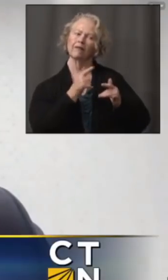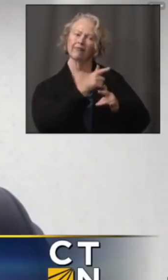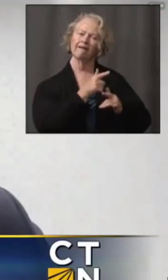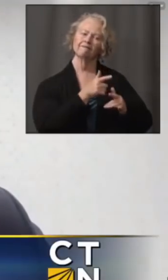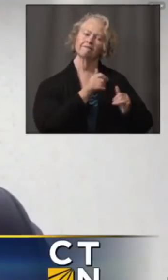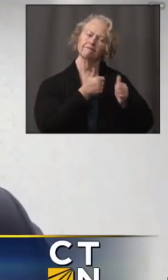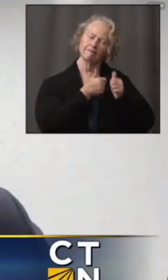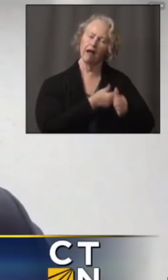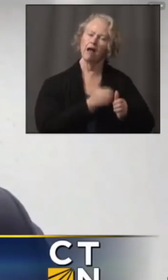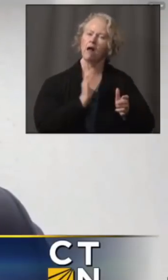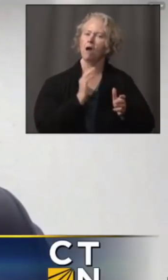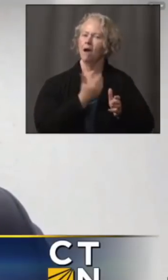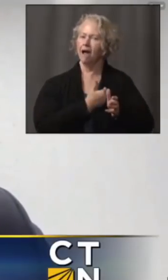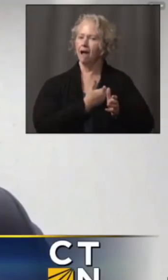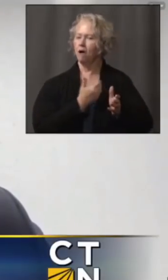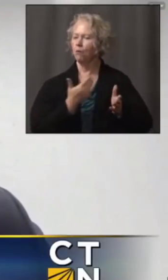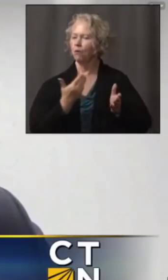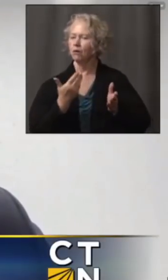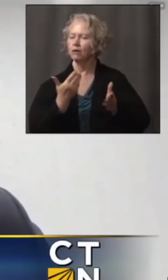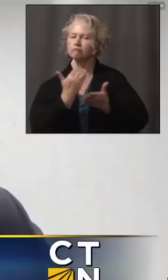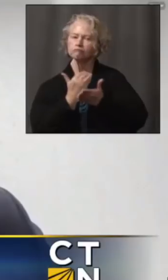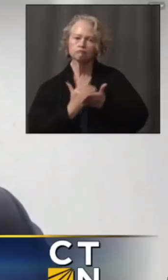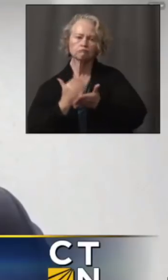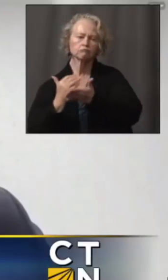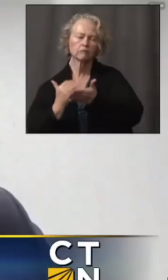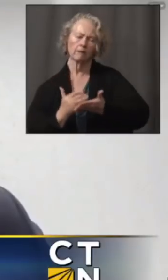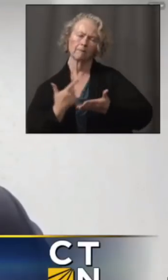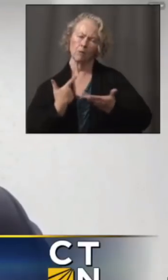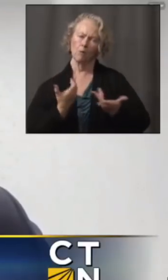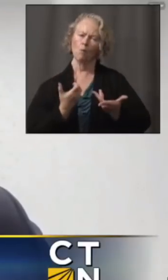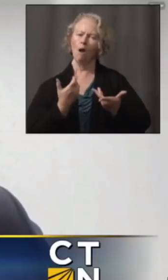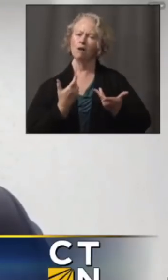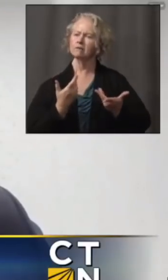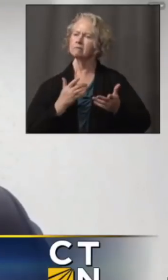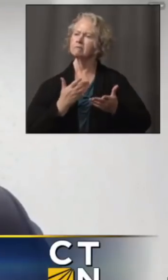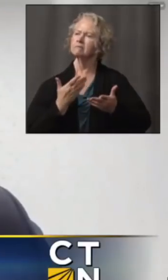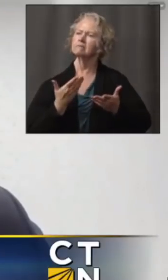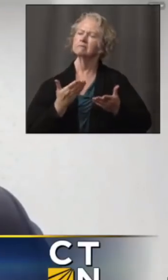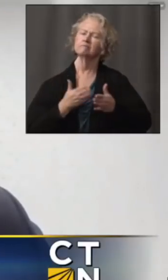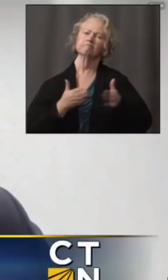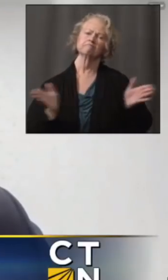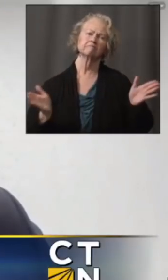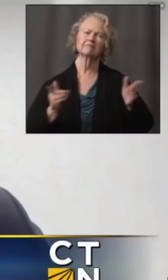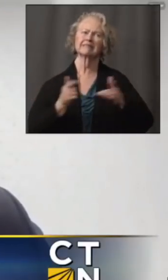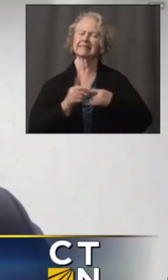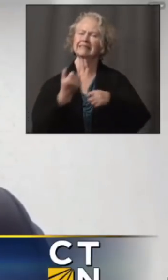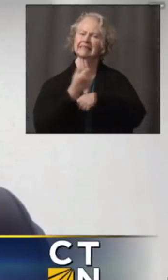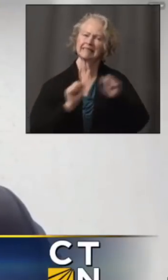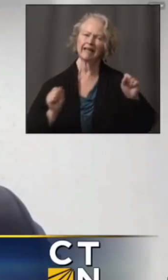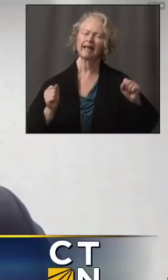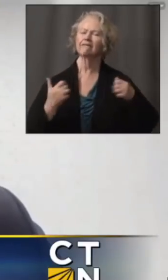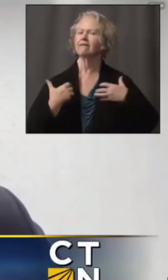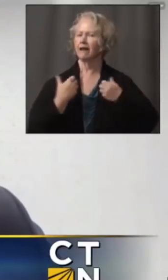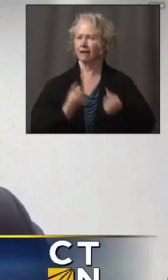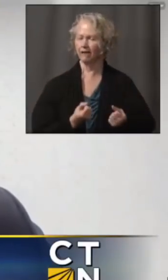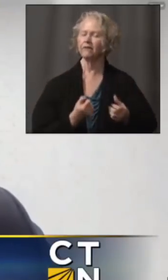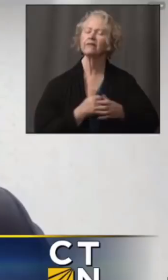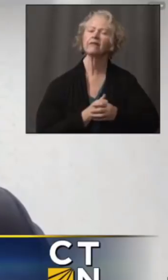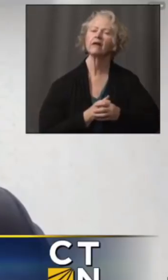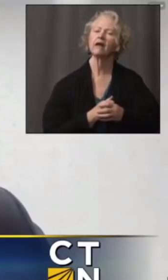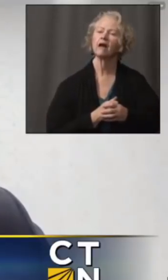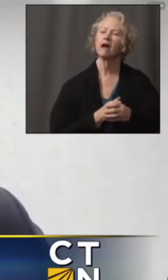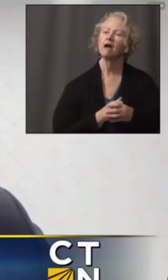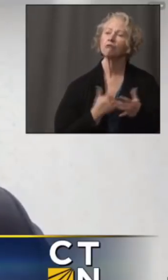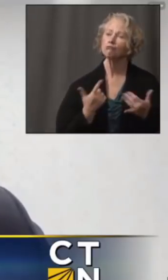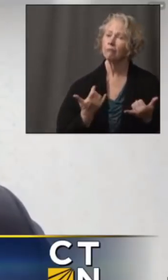Connecticut and the region when it comes to public health and safety, and as it deals with their overall casino operations. What we're seeing right